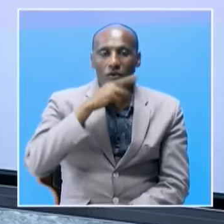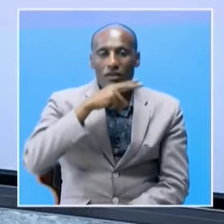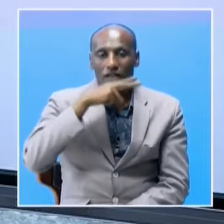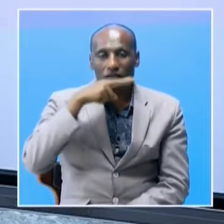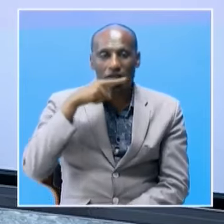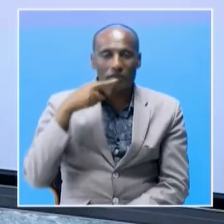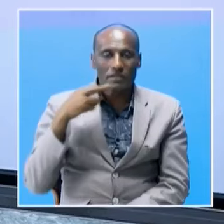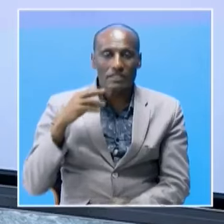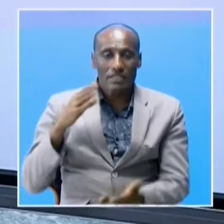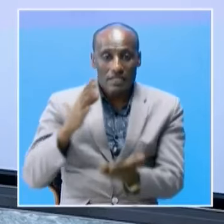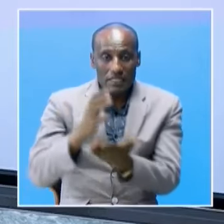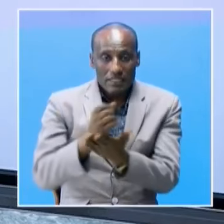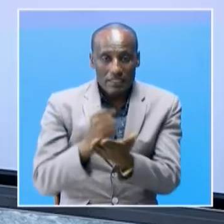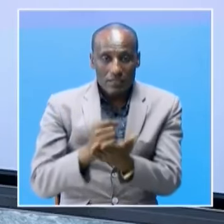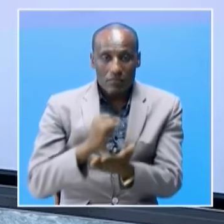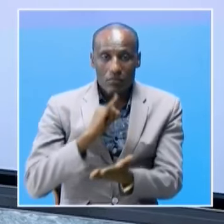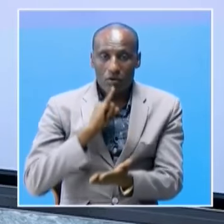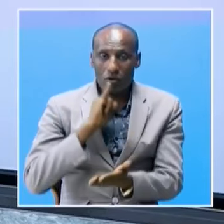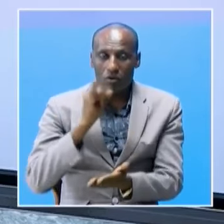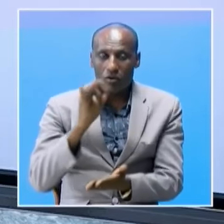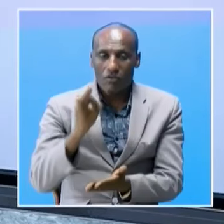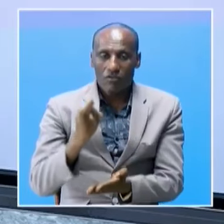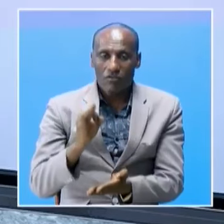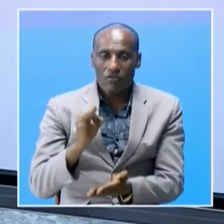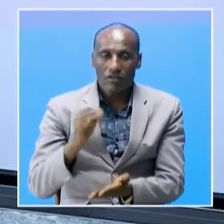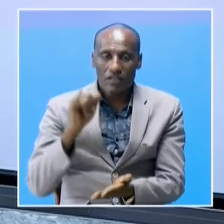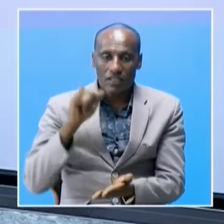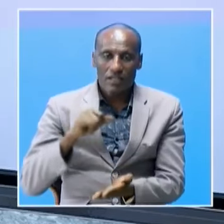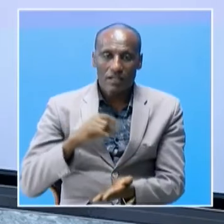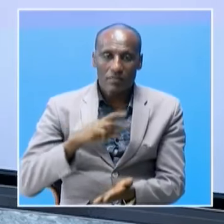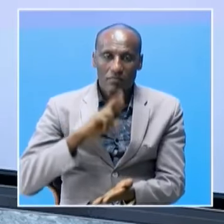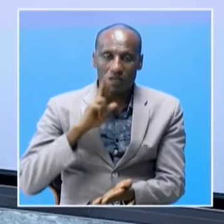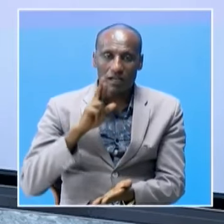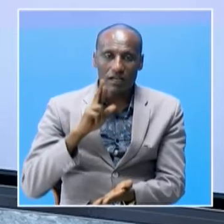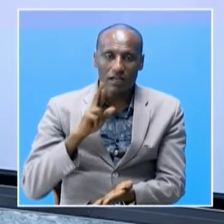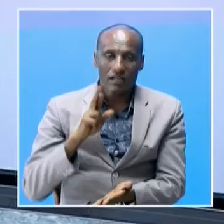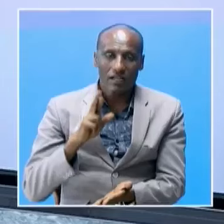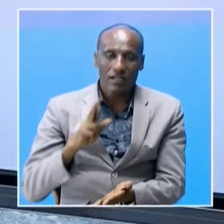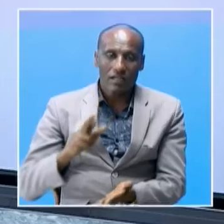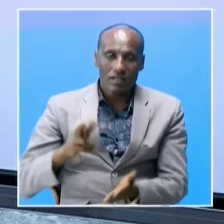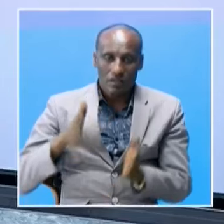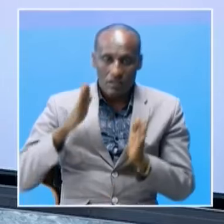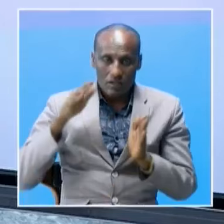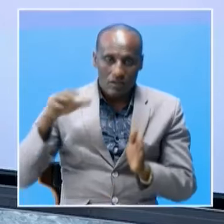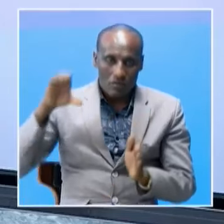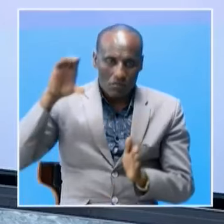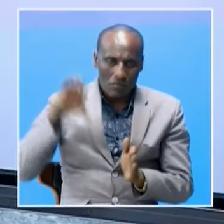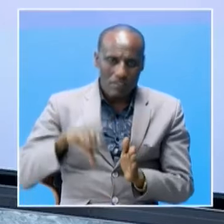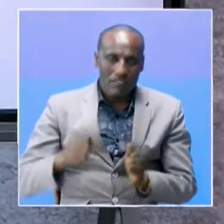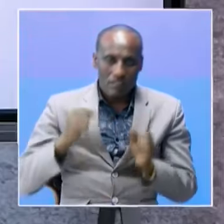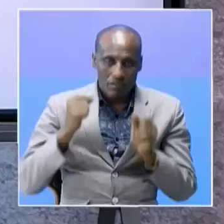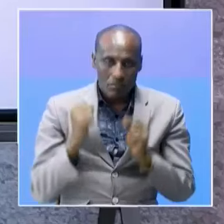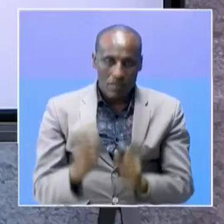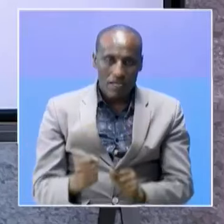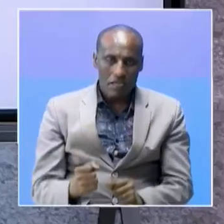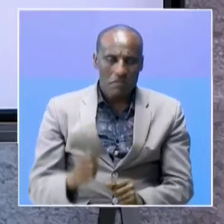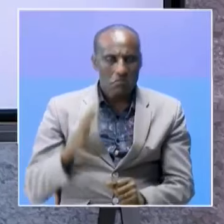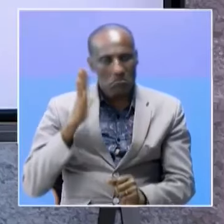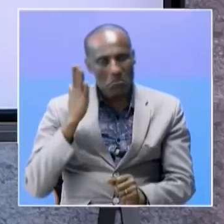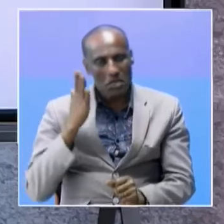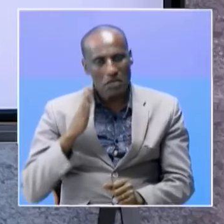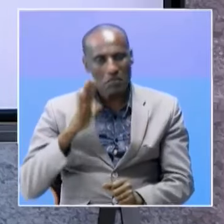some, must, should, ought to, could, may,